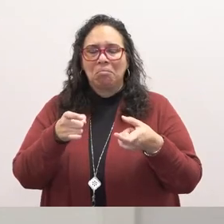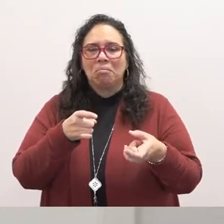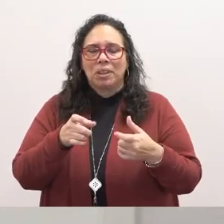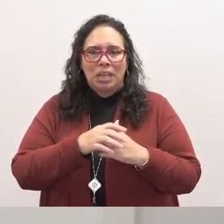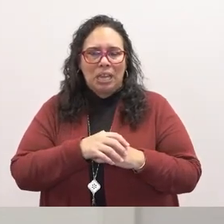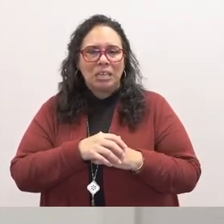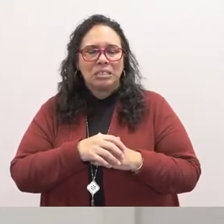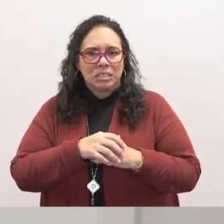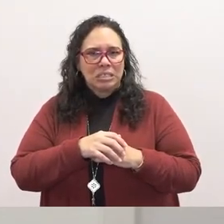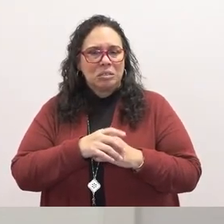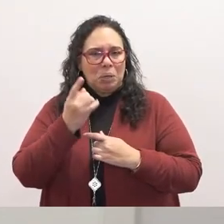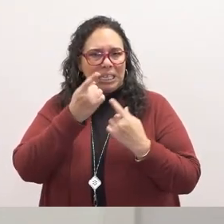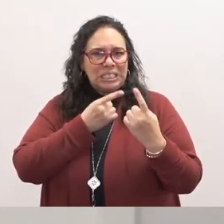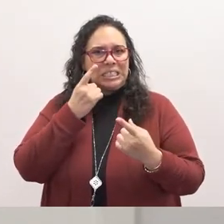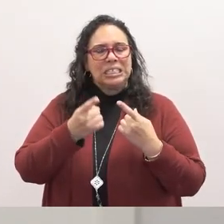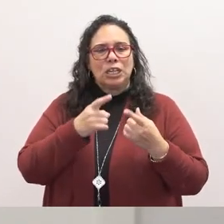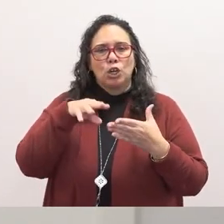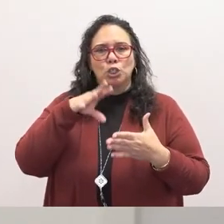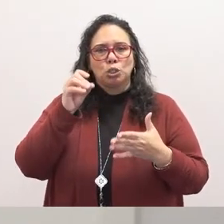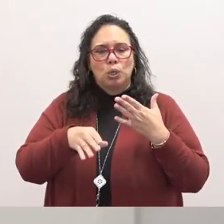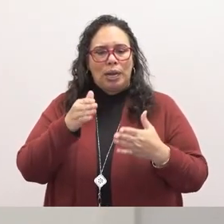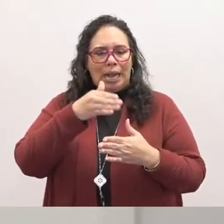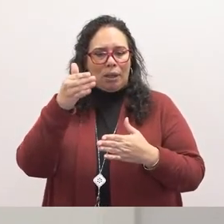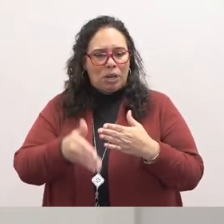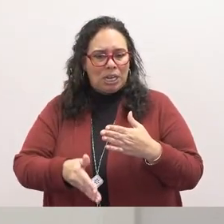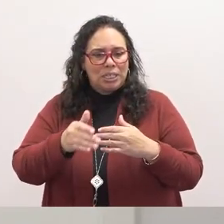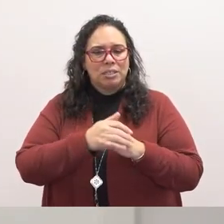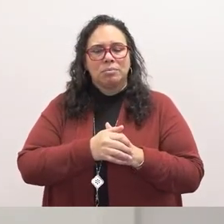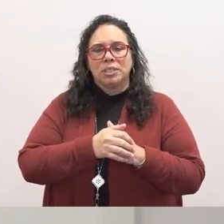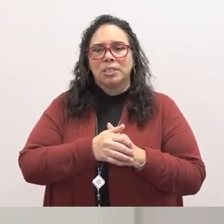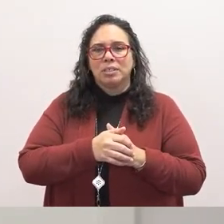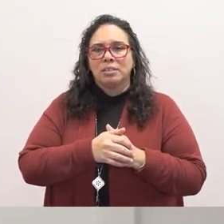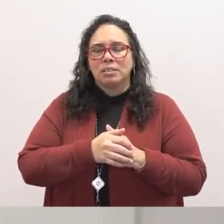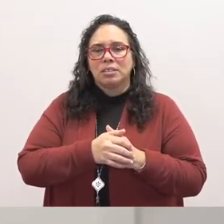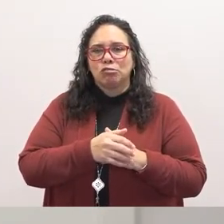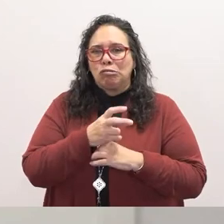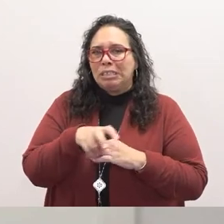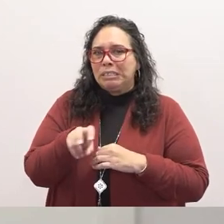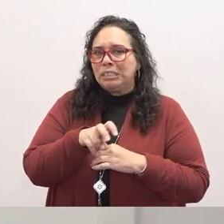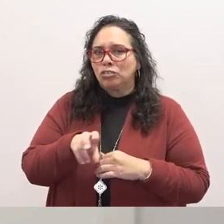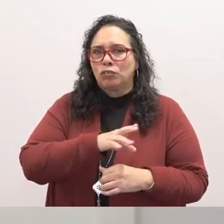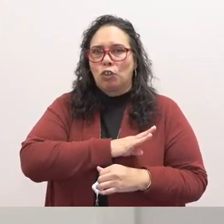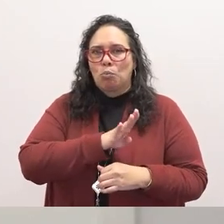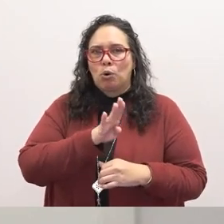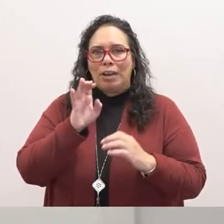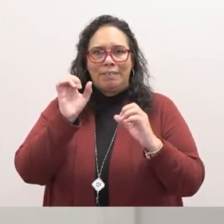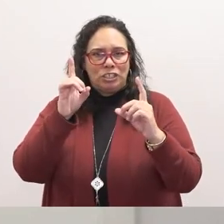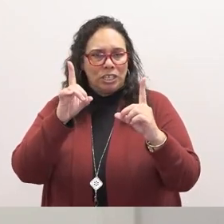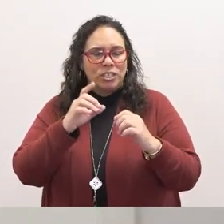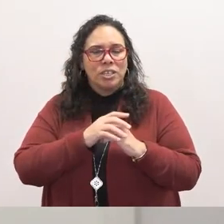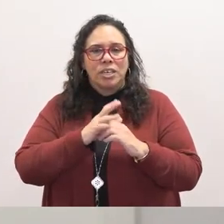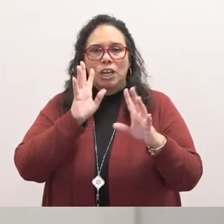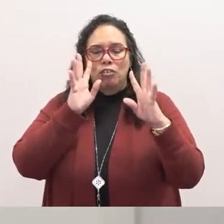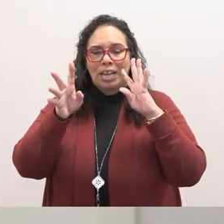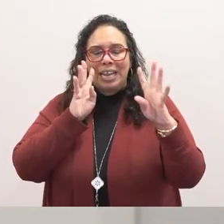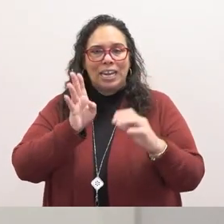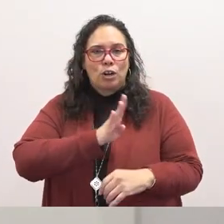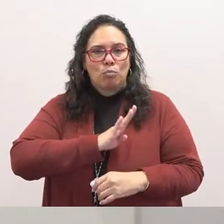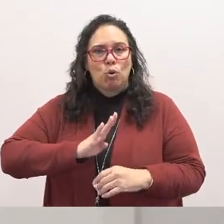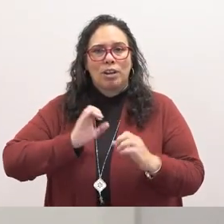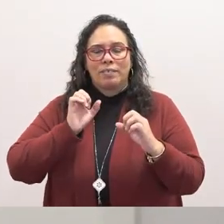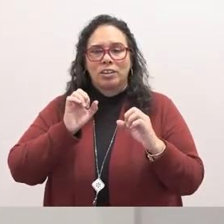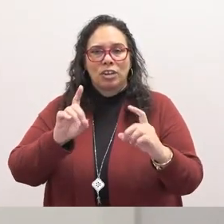that we consider student outcomes in a transition for the Board of Education. That included creating a Board of